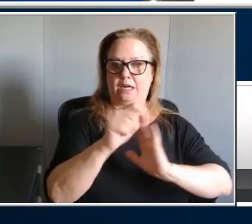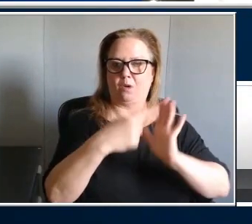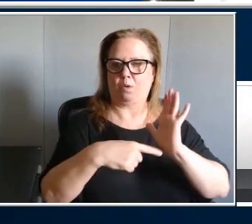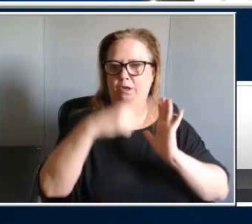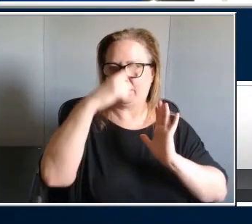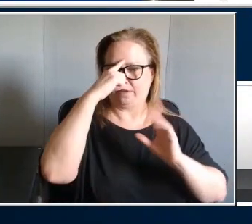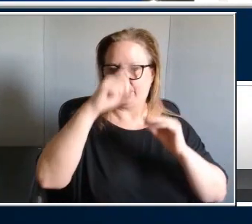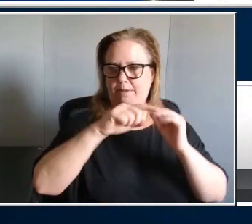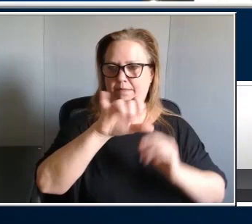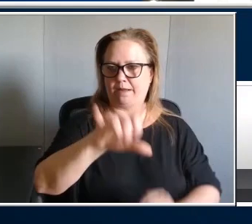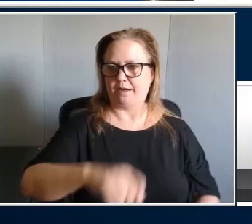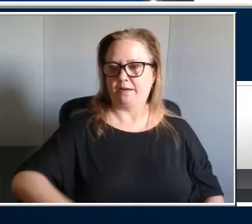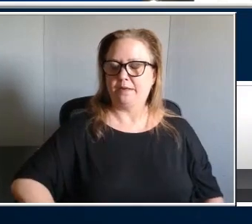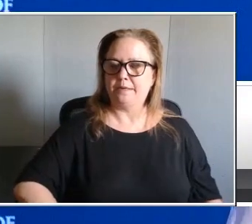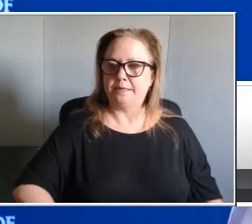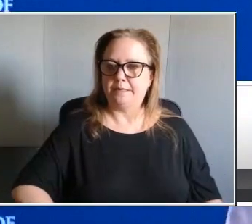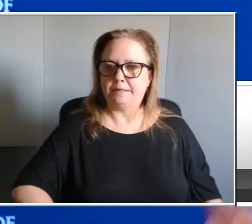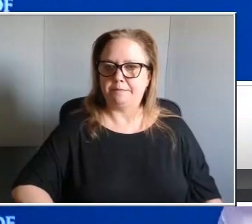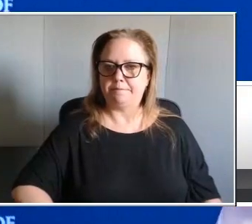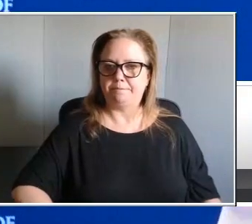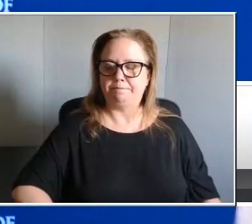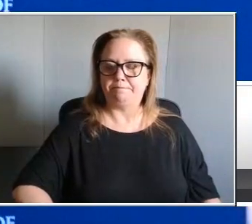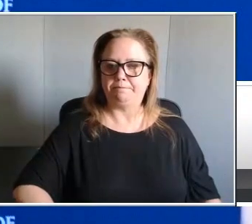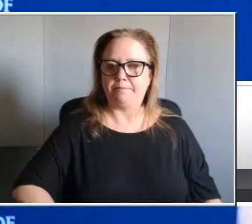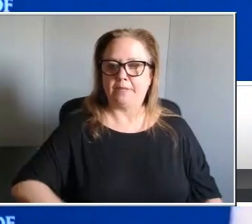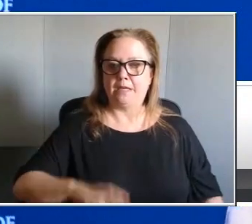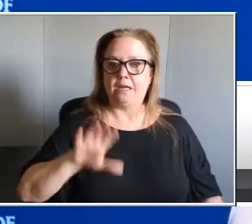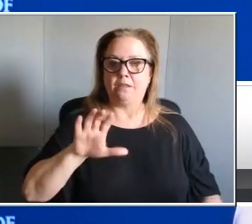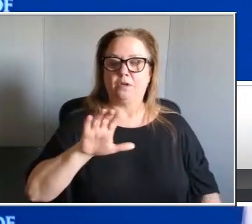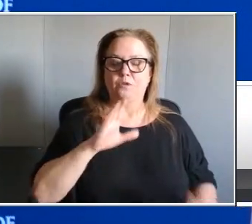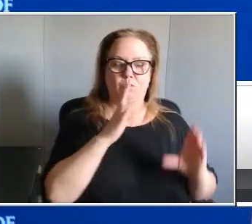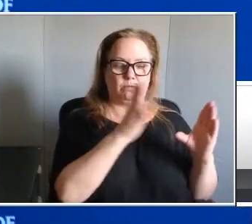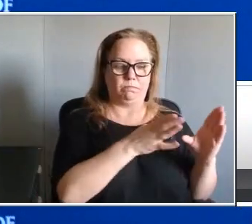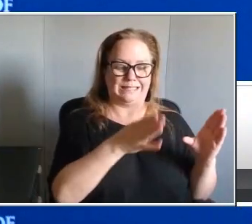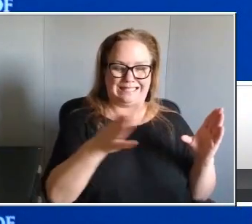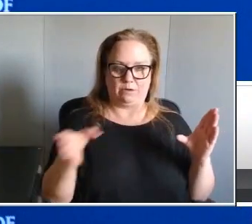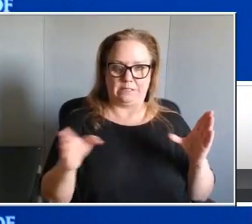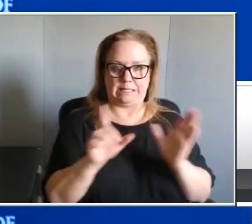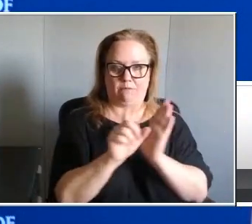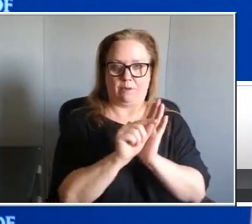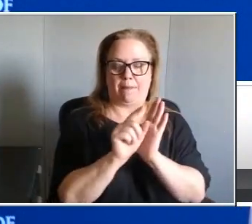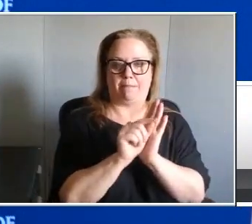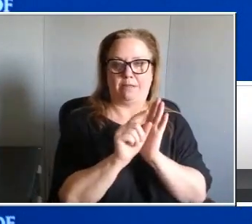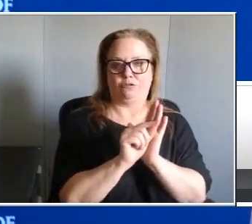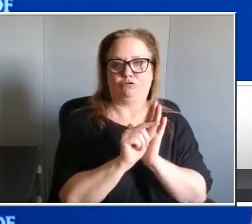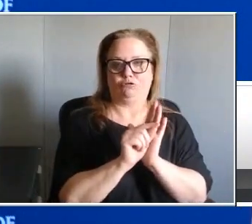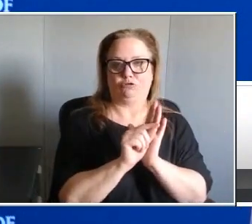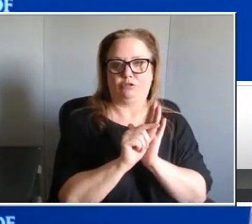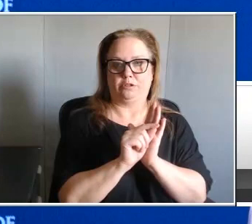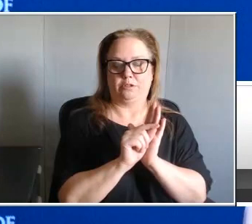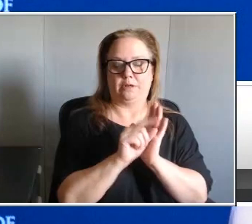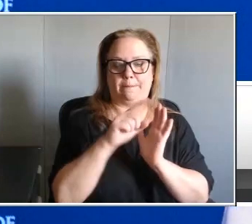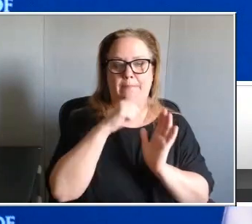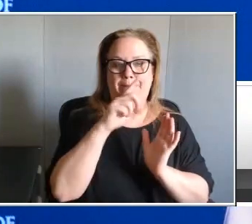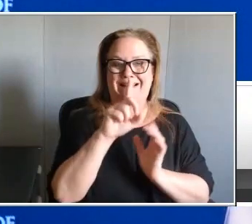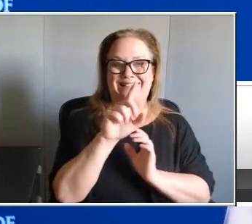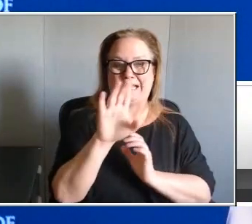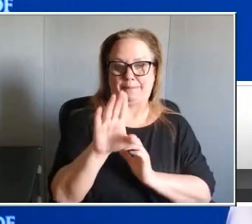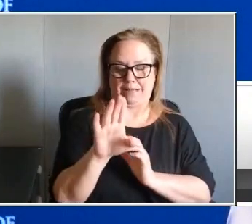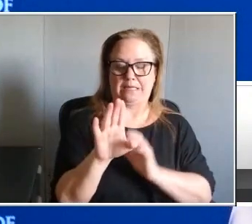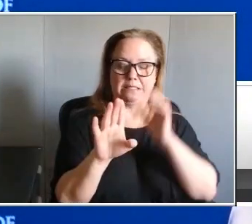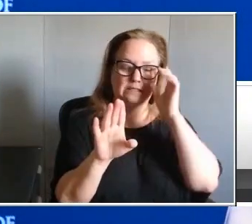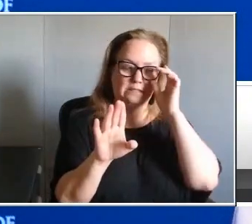So this was originally the those sequences that were published on a public database. They